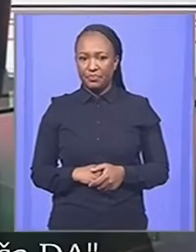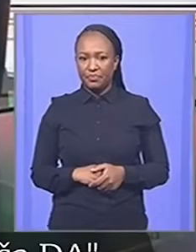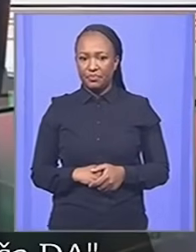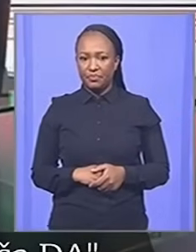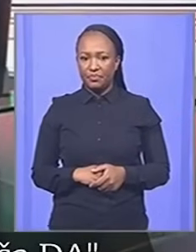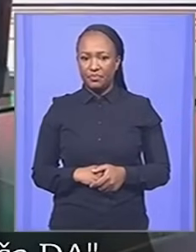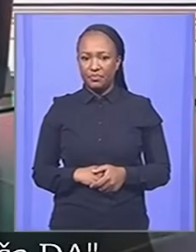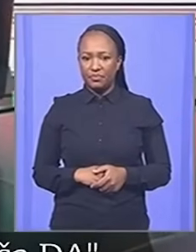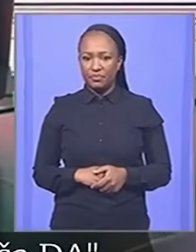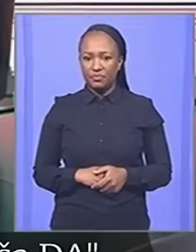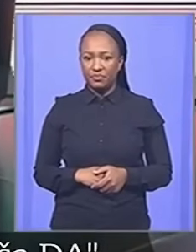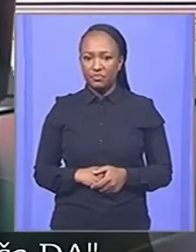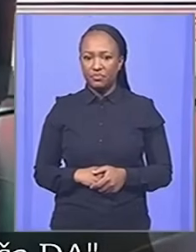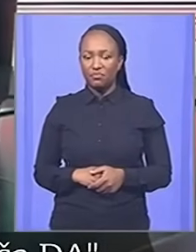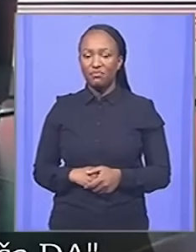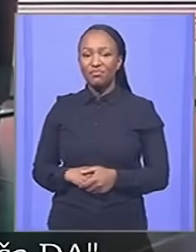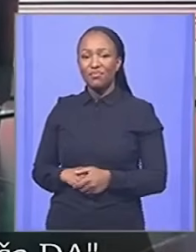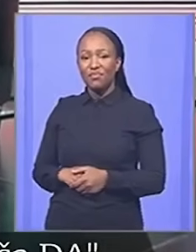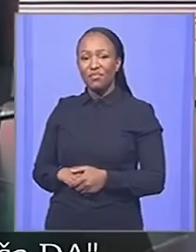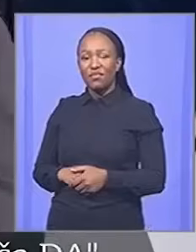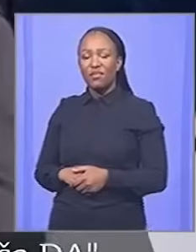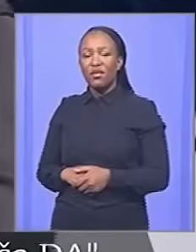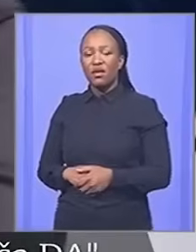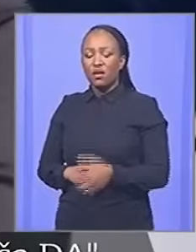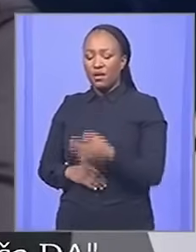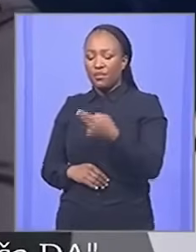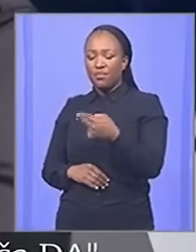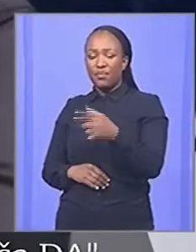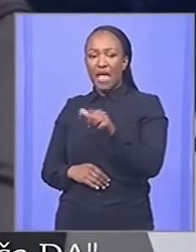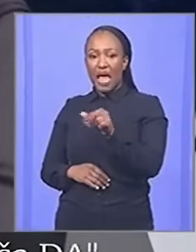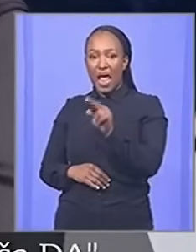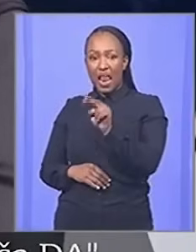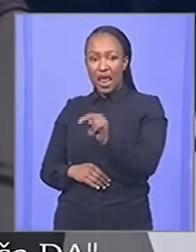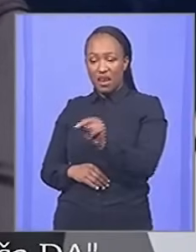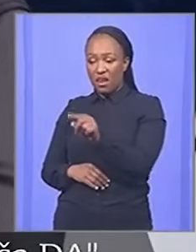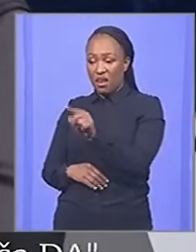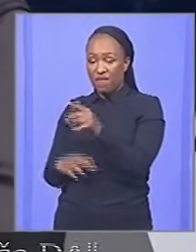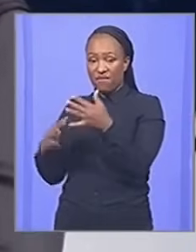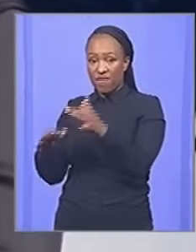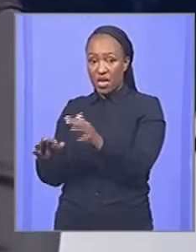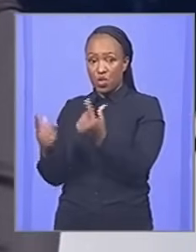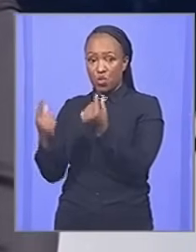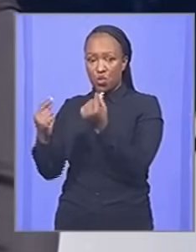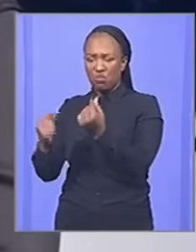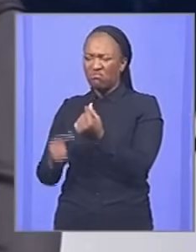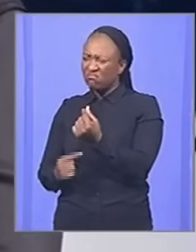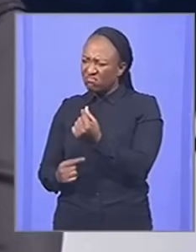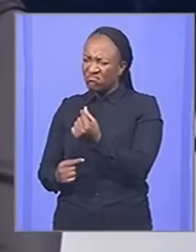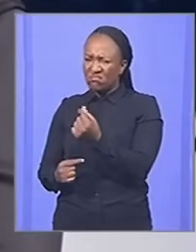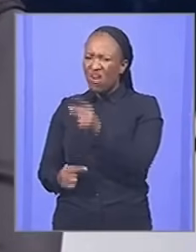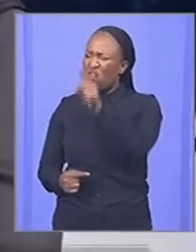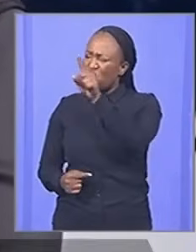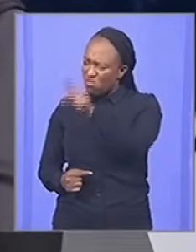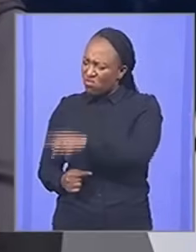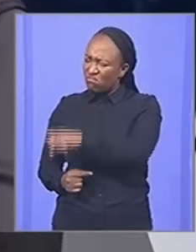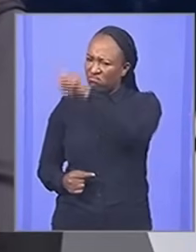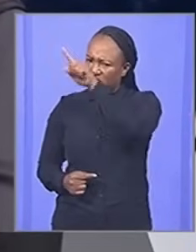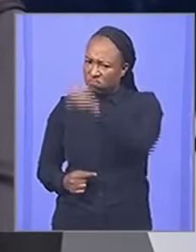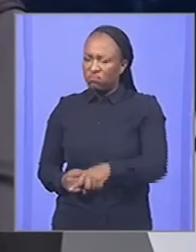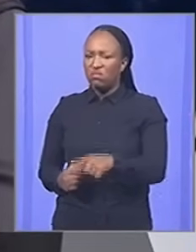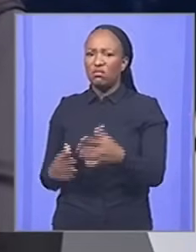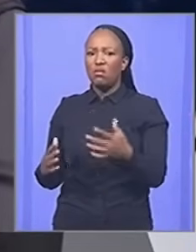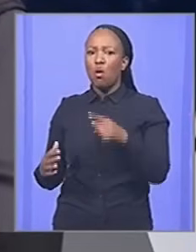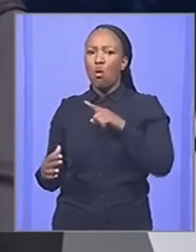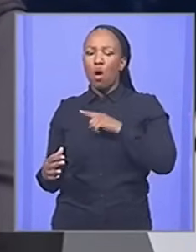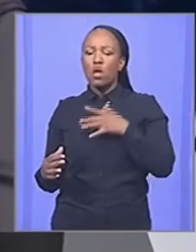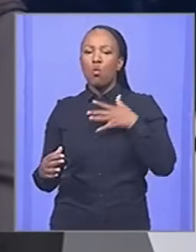It is so wrong what Helen Zille has done. Because the whole conversation now is about her controlling